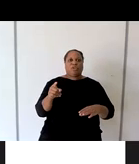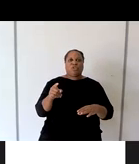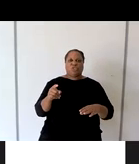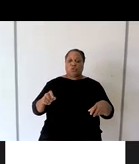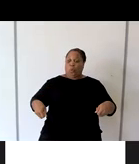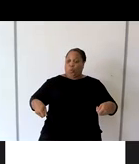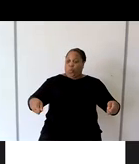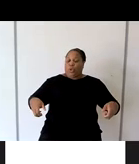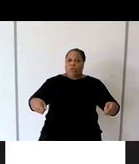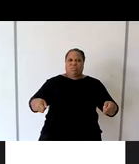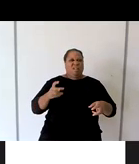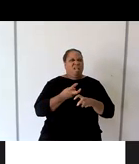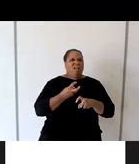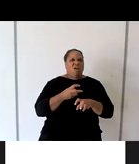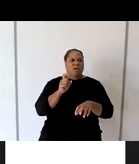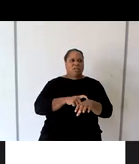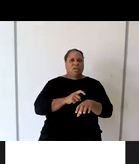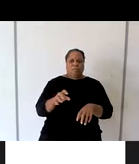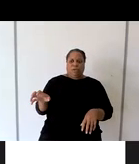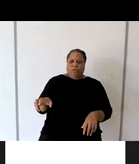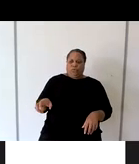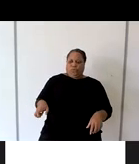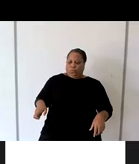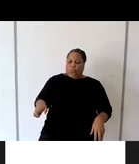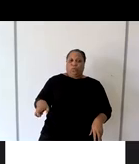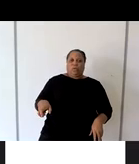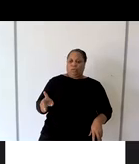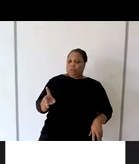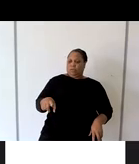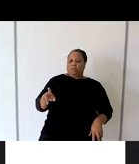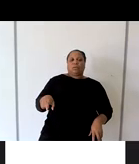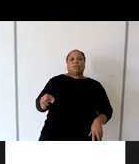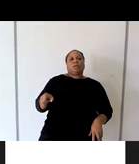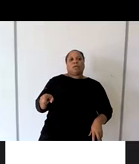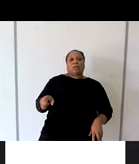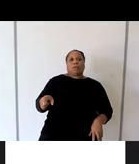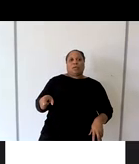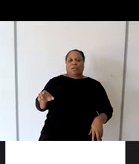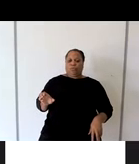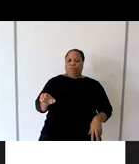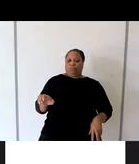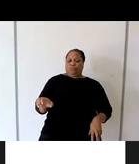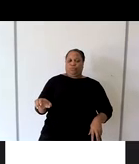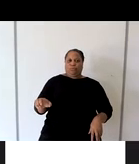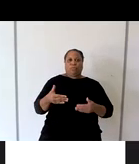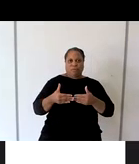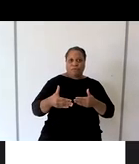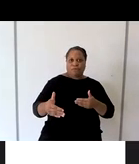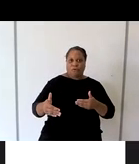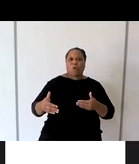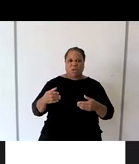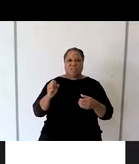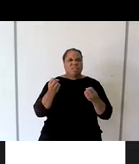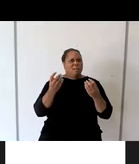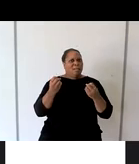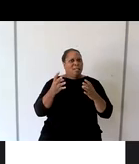that have a hard time gripping the rim to push, they can just tap the rim and it moves the chair forward. So there's a very severe lack